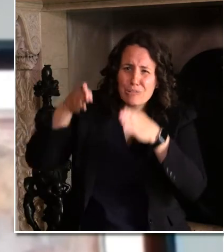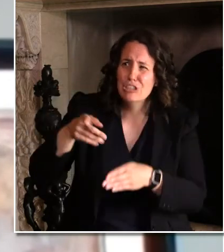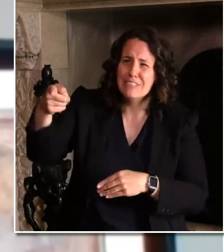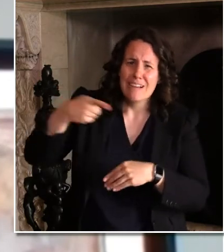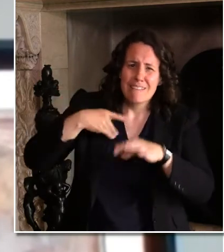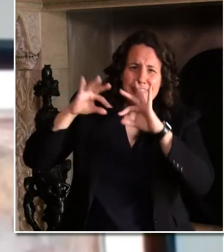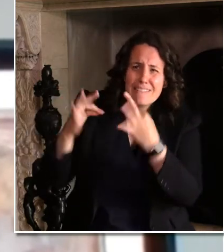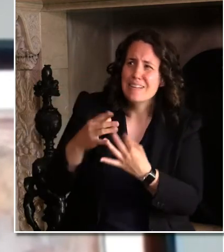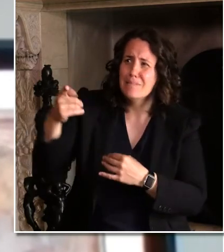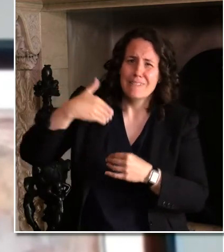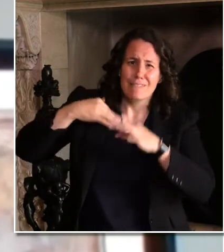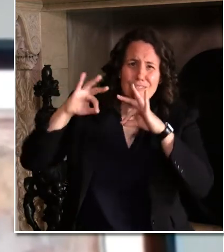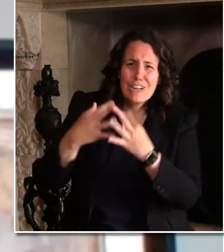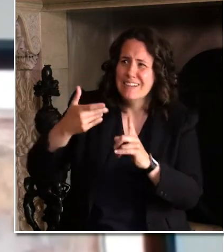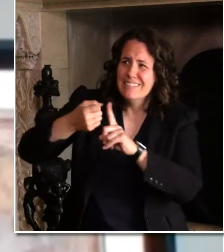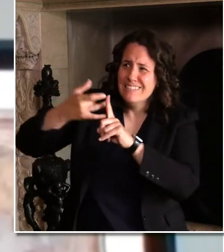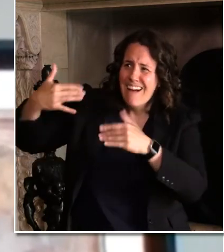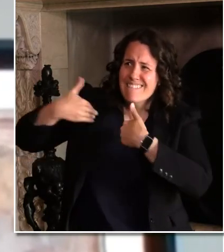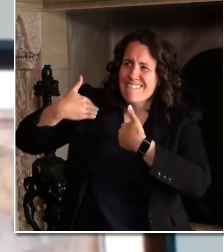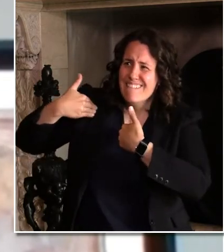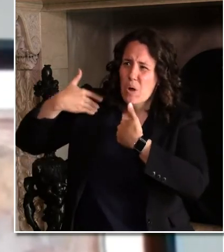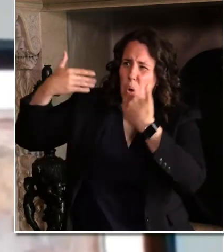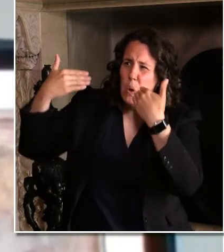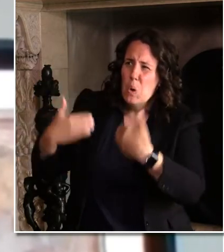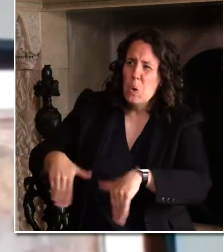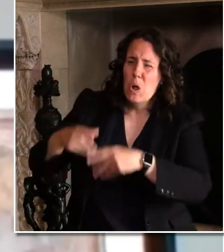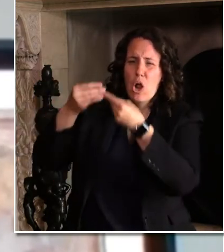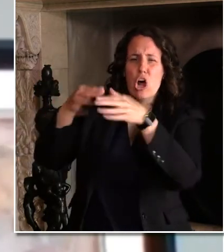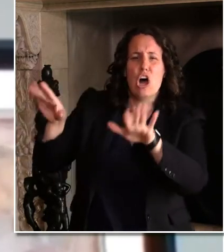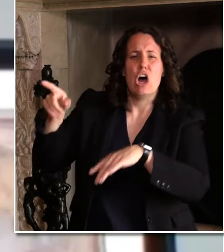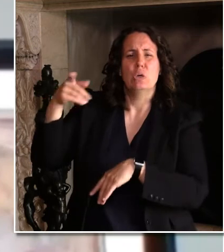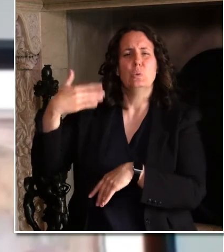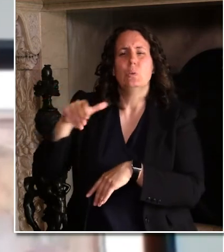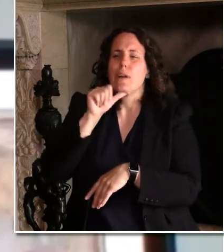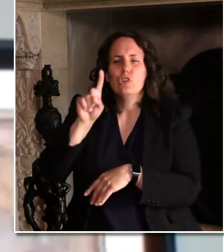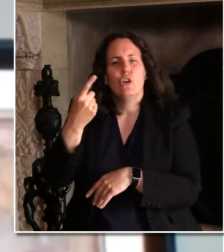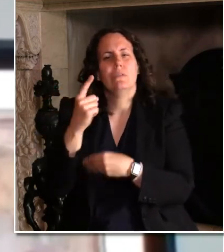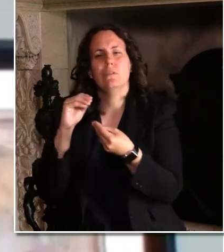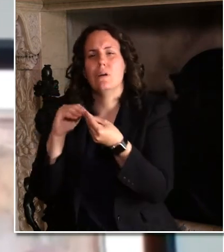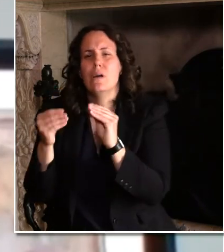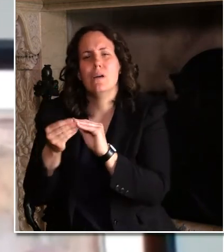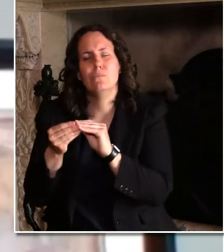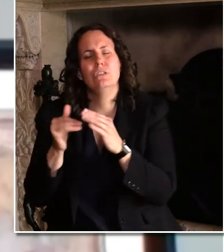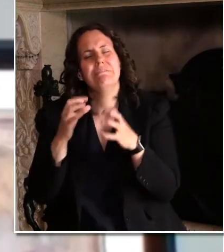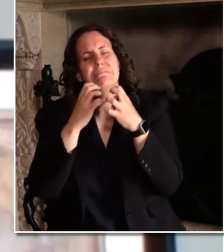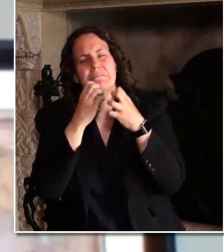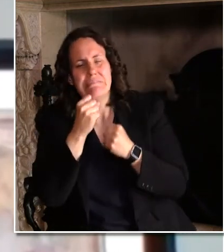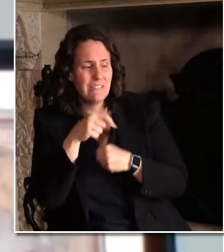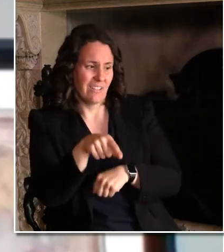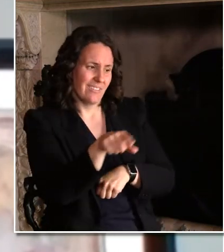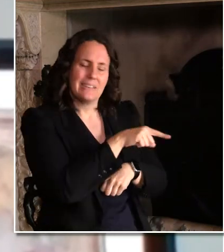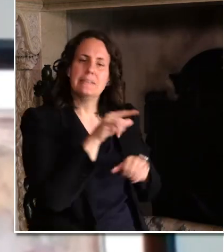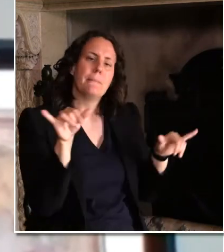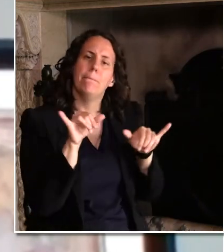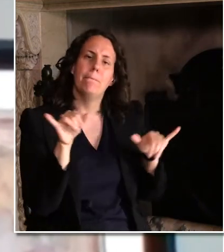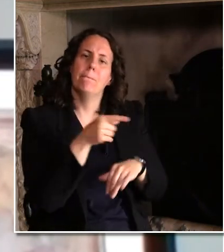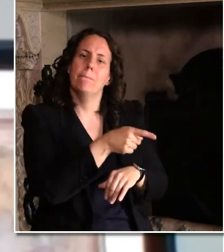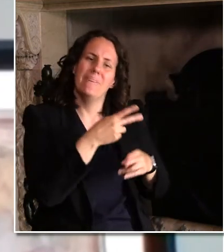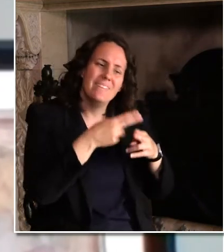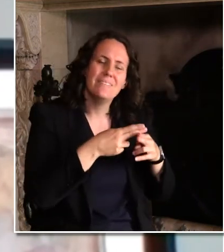opportunity to speak on behalf of Wisconsin's long-term care workforce and the residents and patients we so desperately seek to protect during this